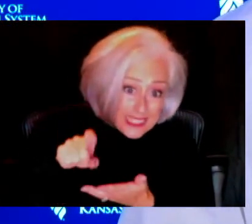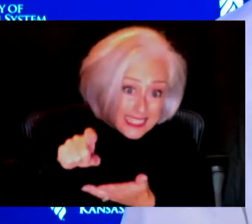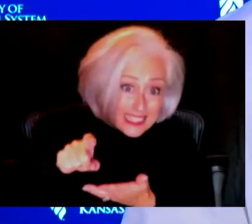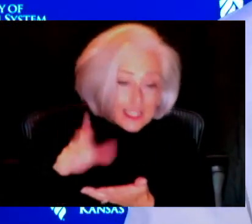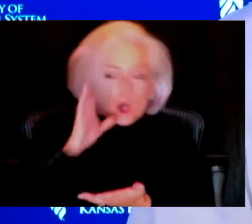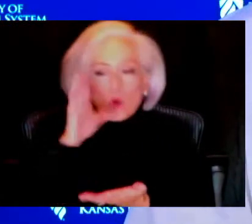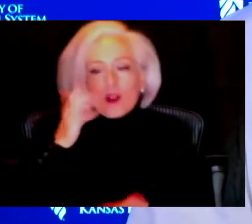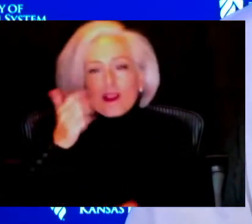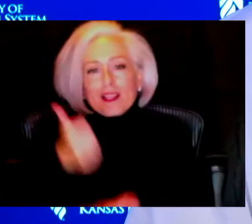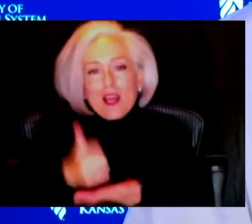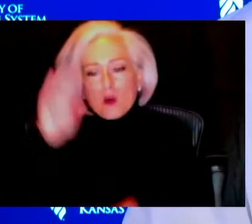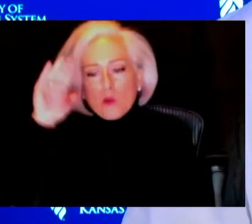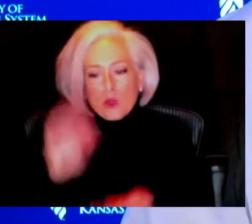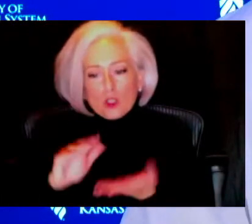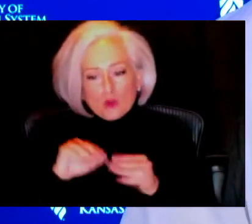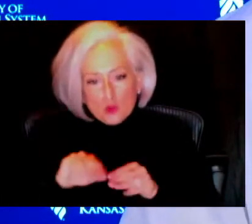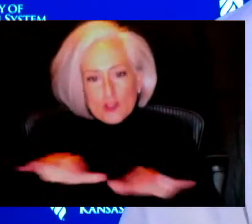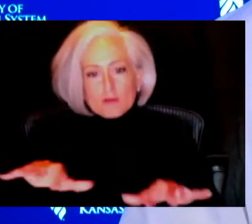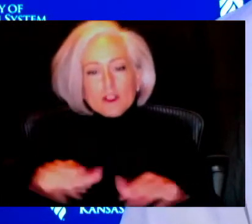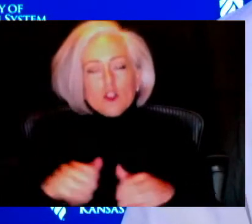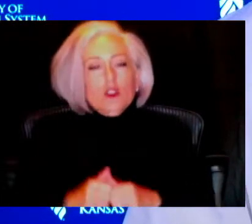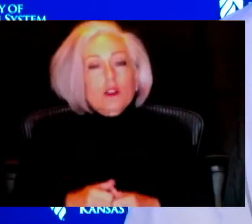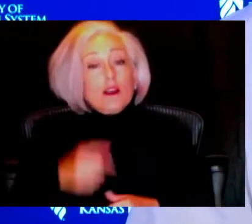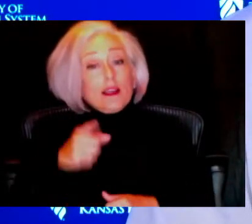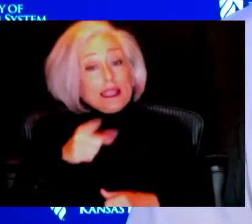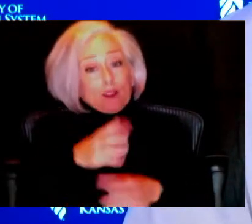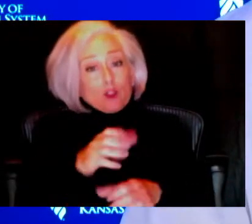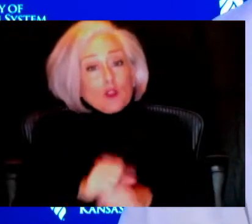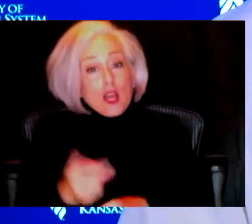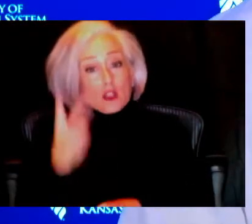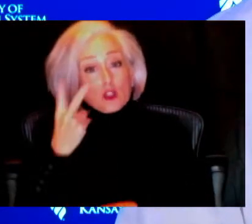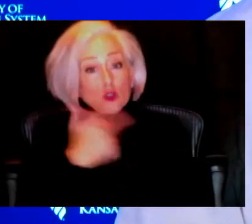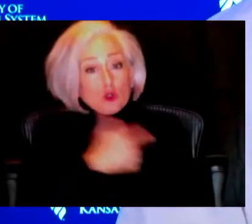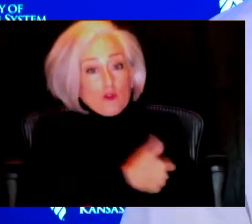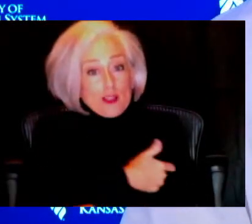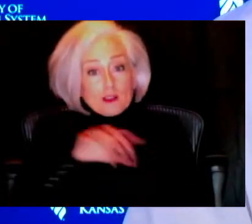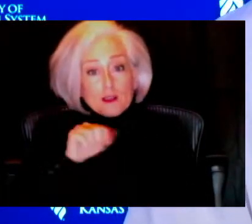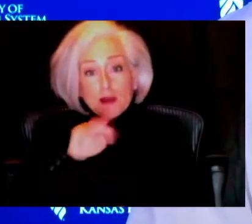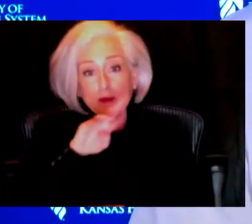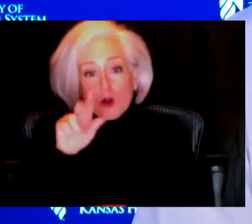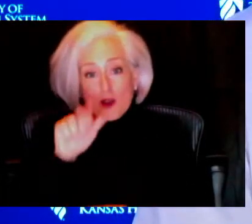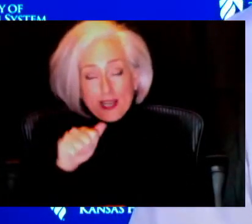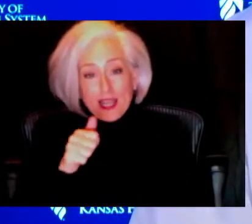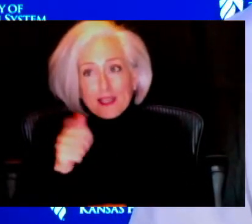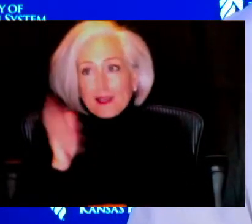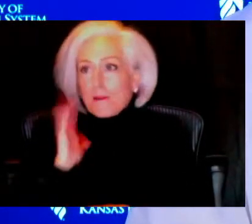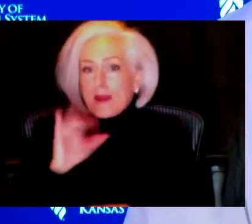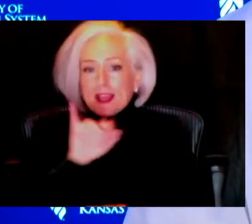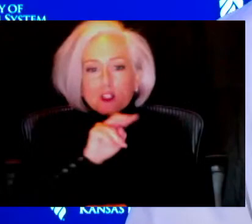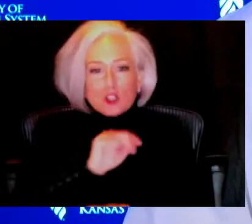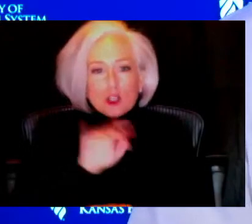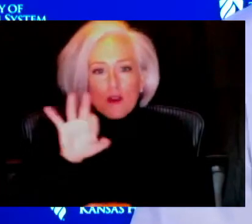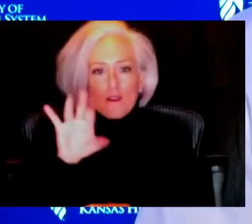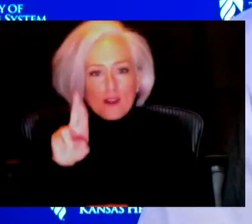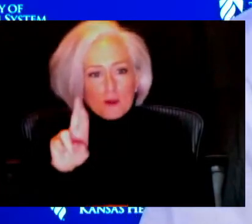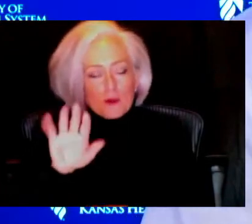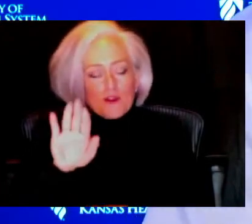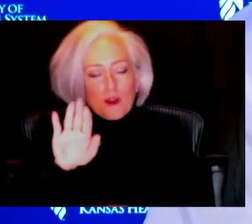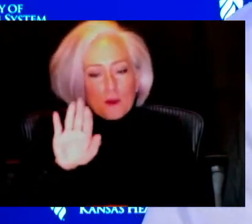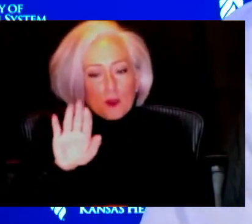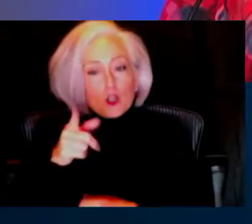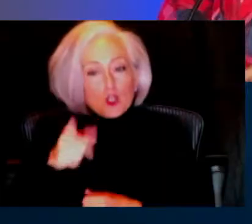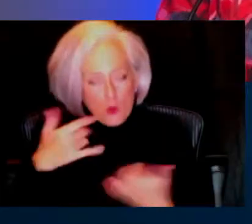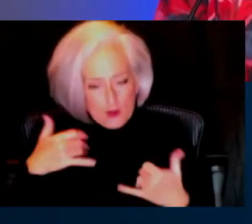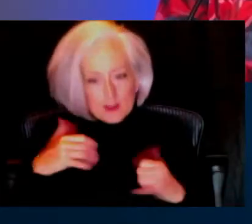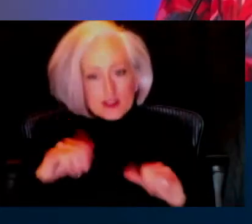know if you've got your first 2 doses of those mRNA vaccines, even back in January, February, you are still very well protected against going to